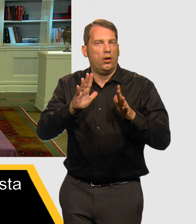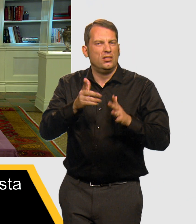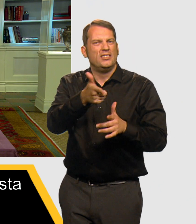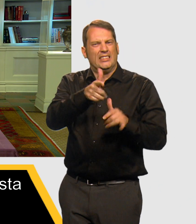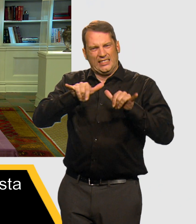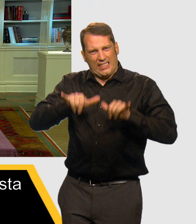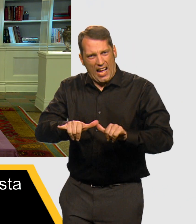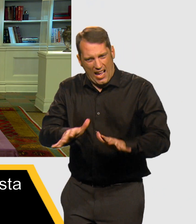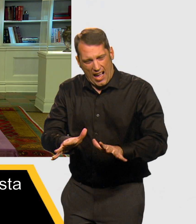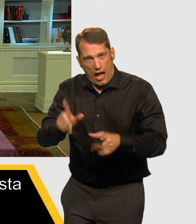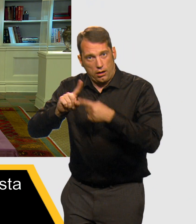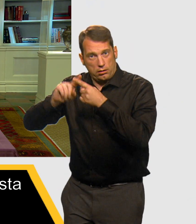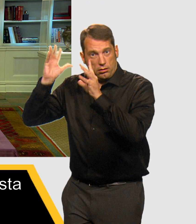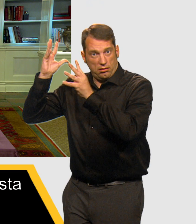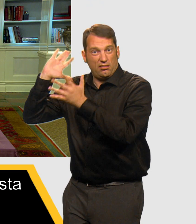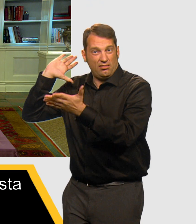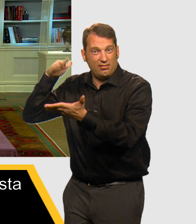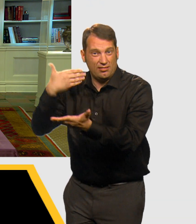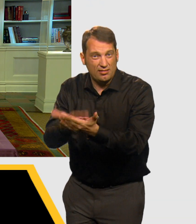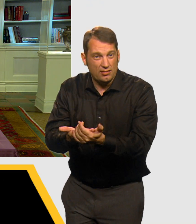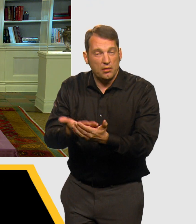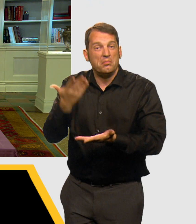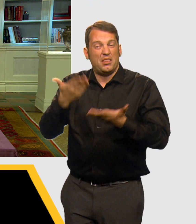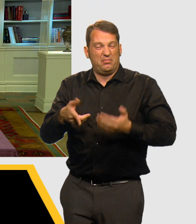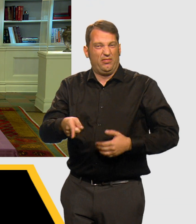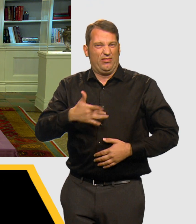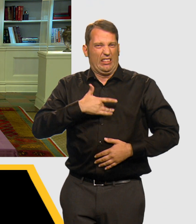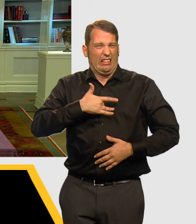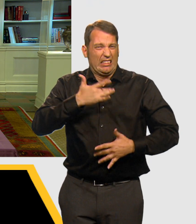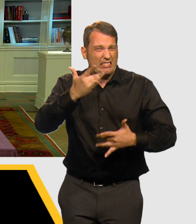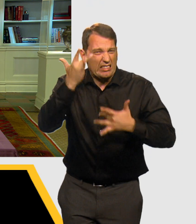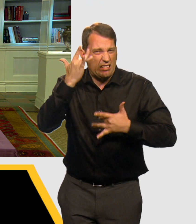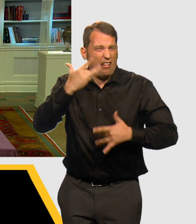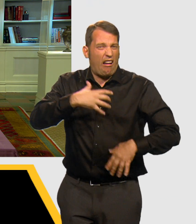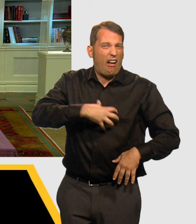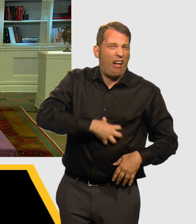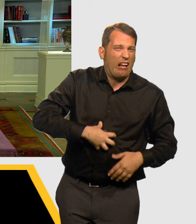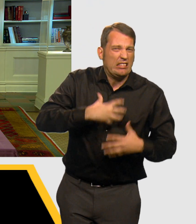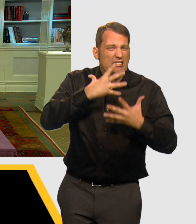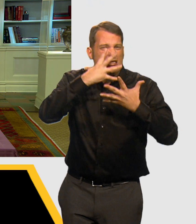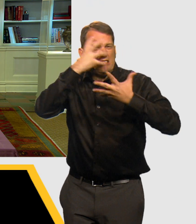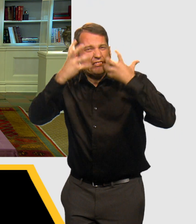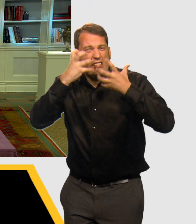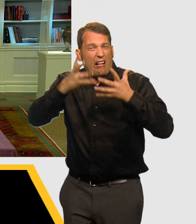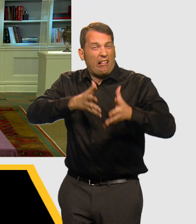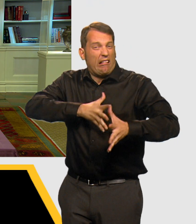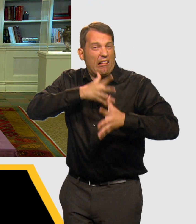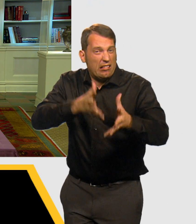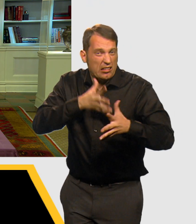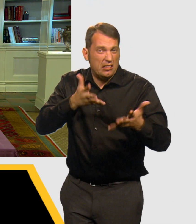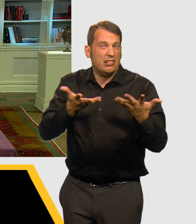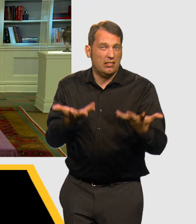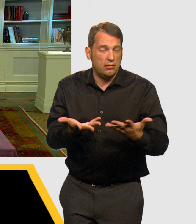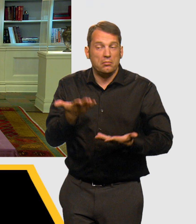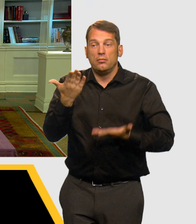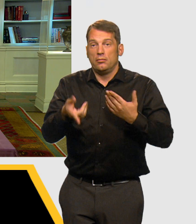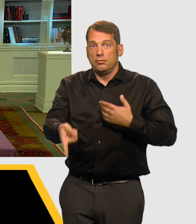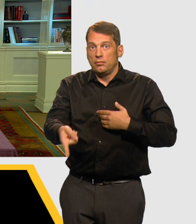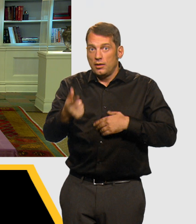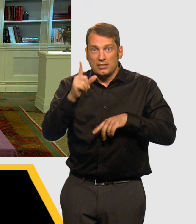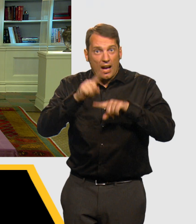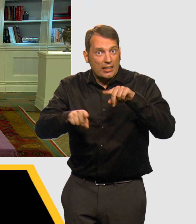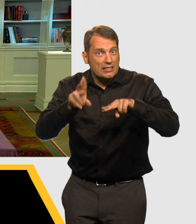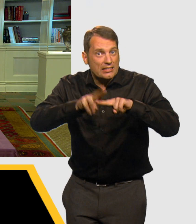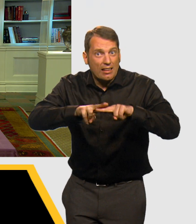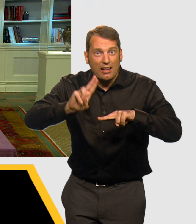with the person until medical help arrives. The person may feel sick, agitated, or even vomit. If they are unable to